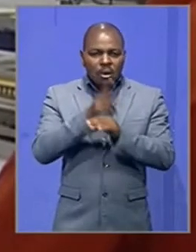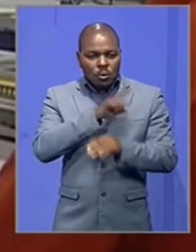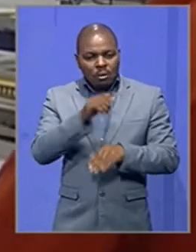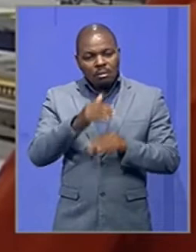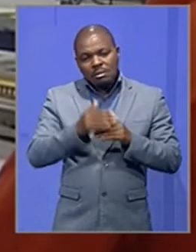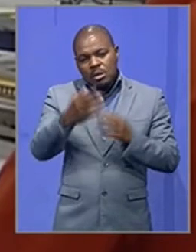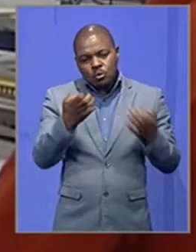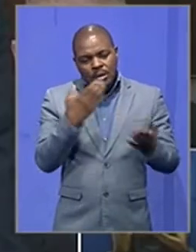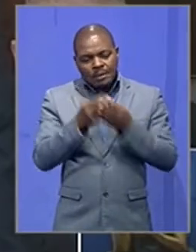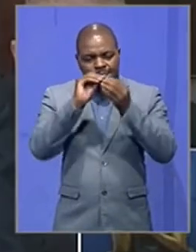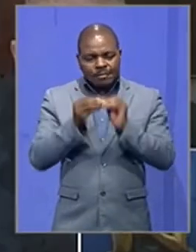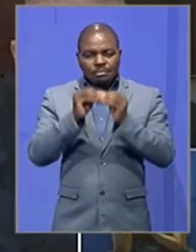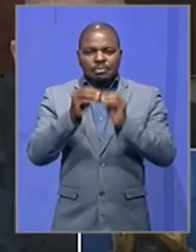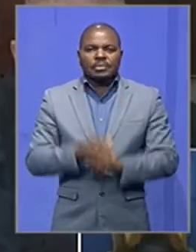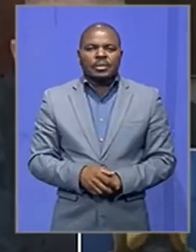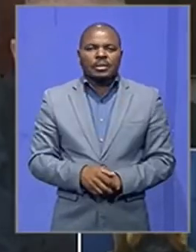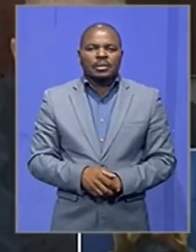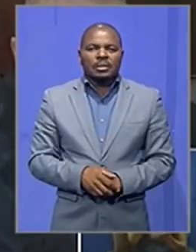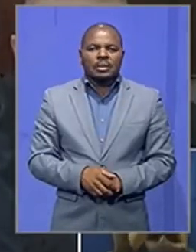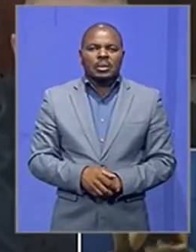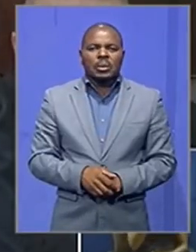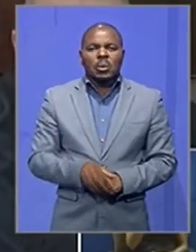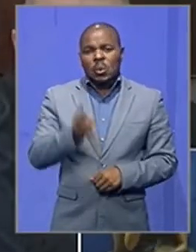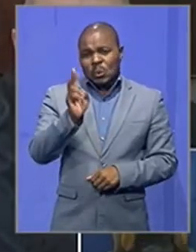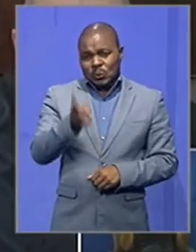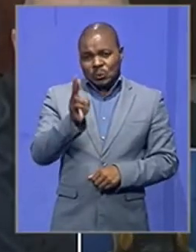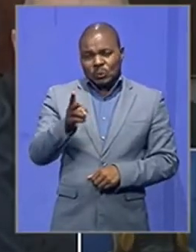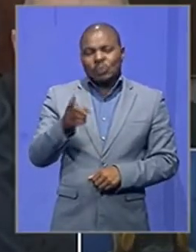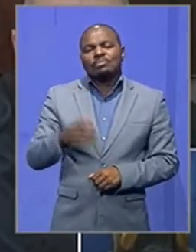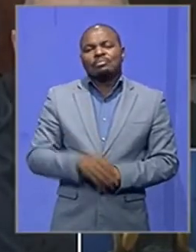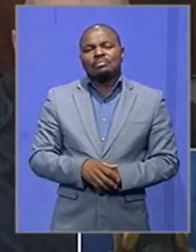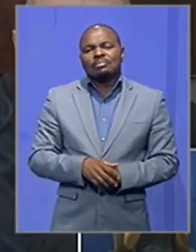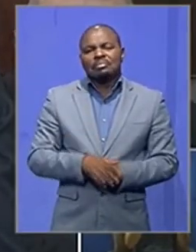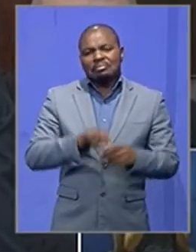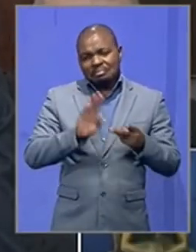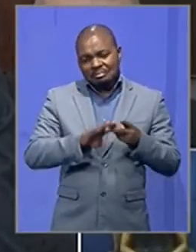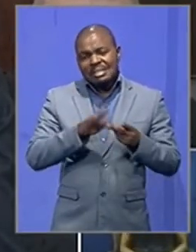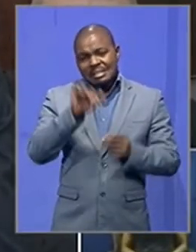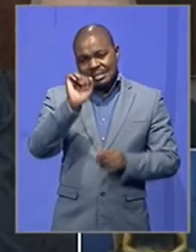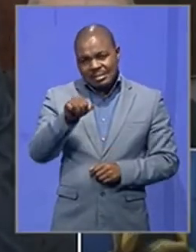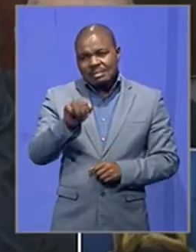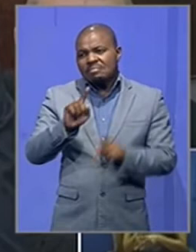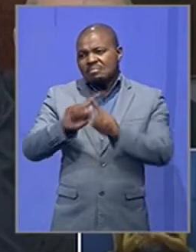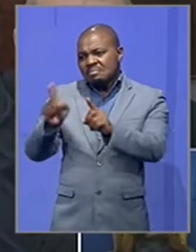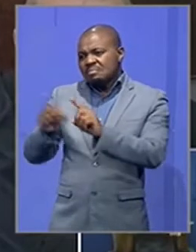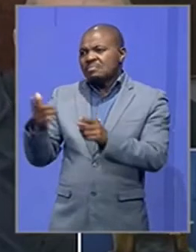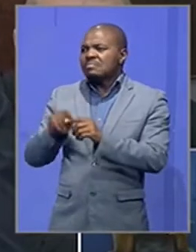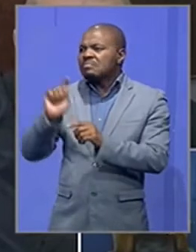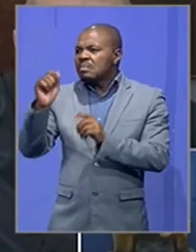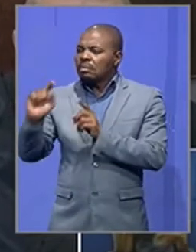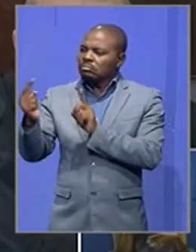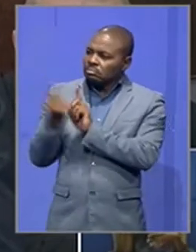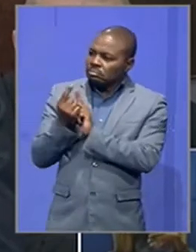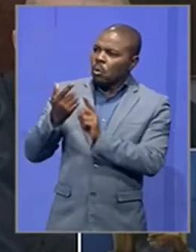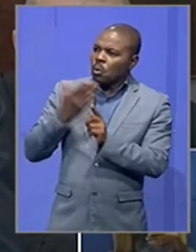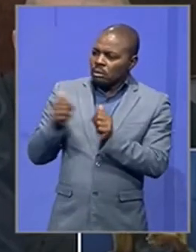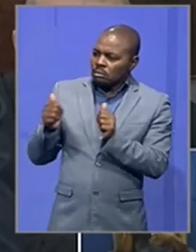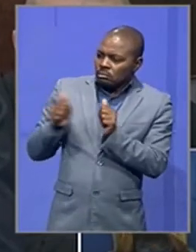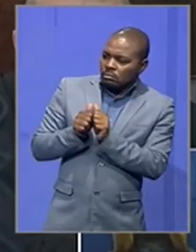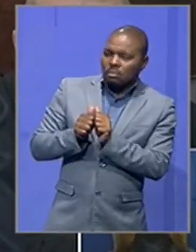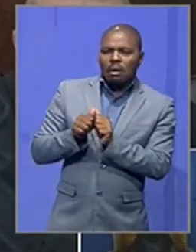nakong eno. Also been receiving approaches, I must say, about partnering with other